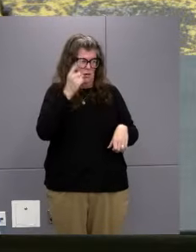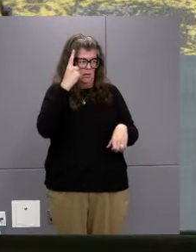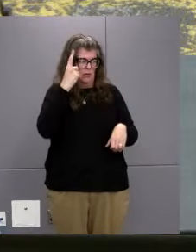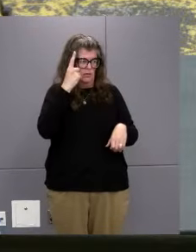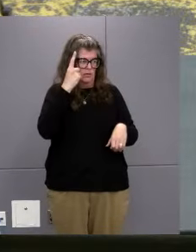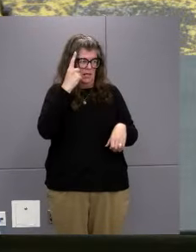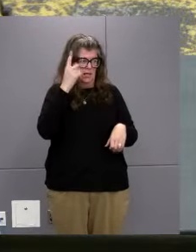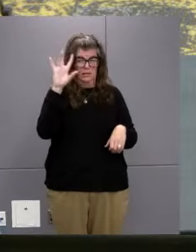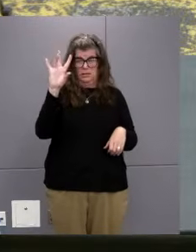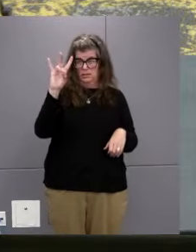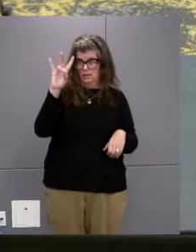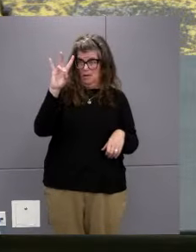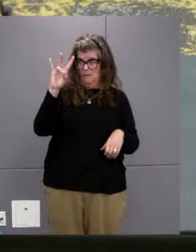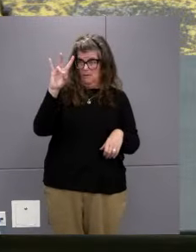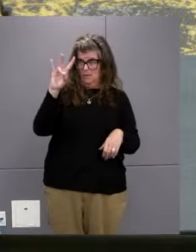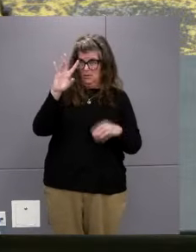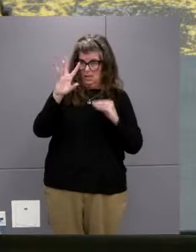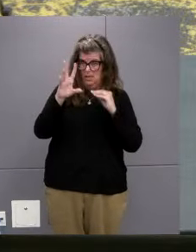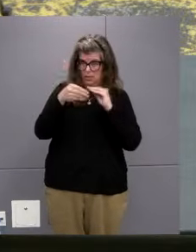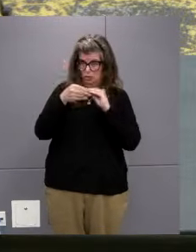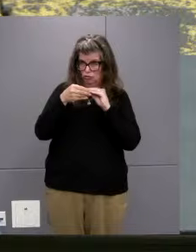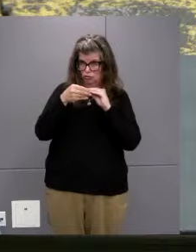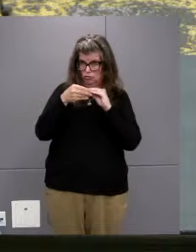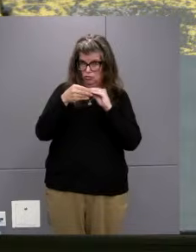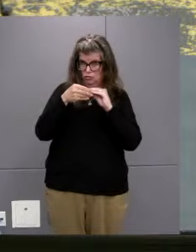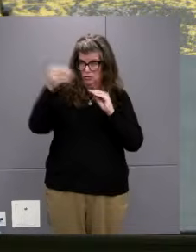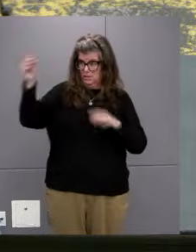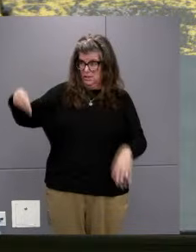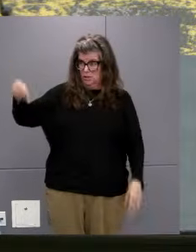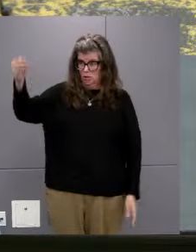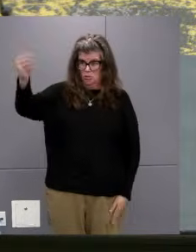key cards out for all of campus. For the Are they going to